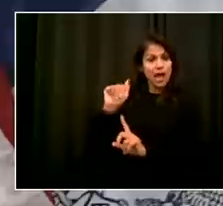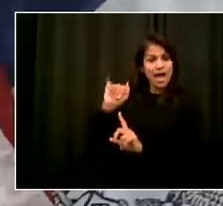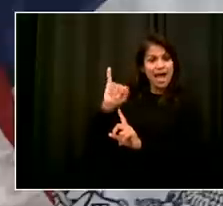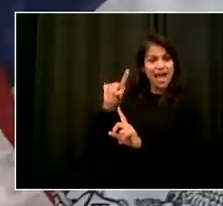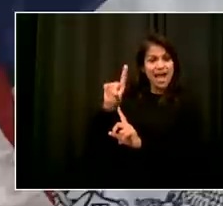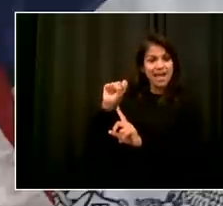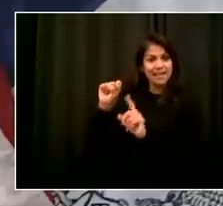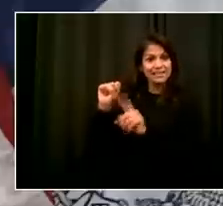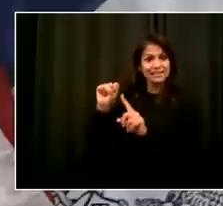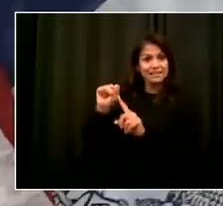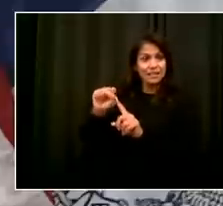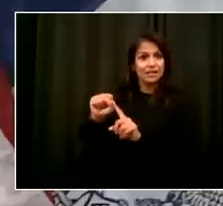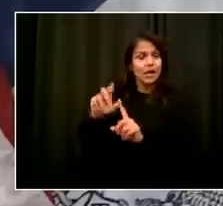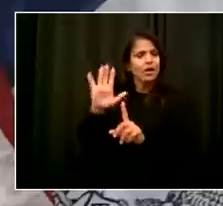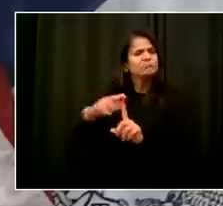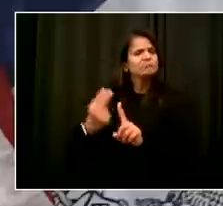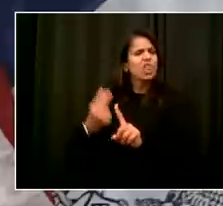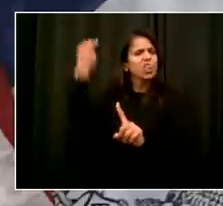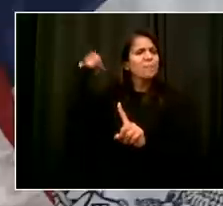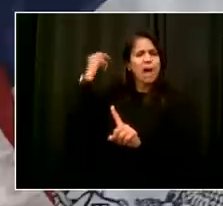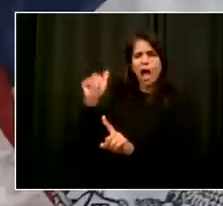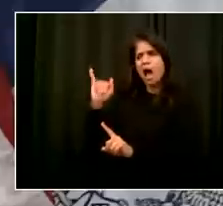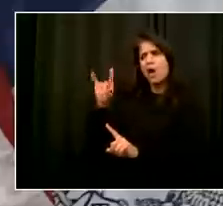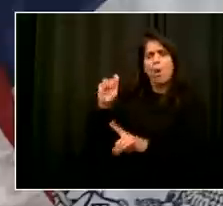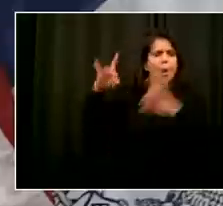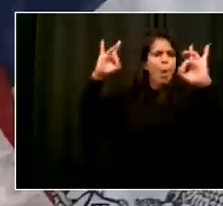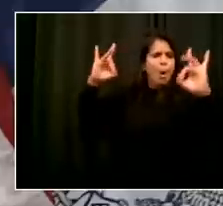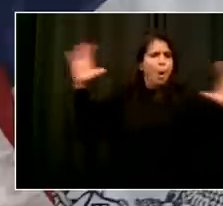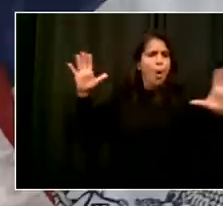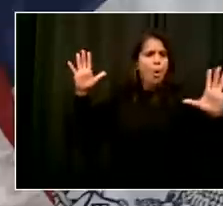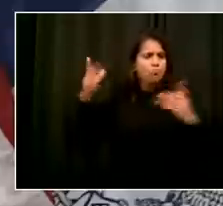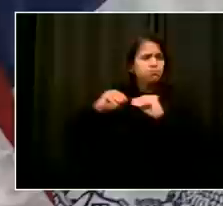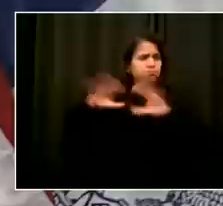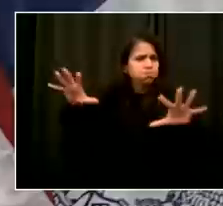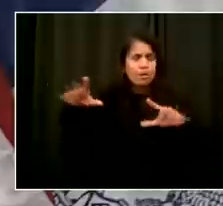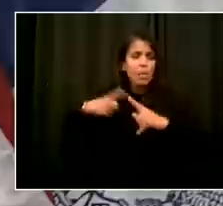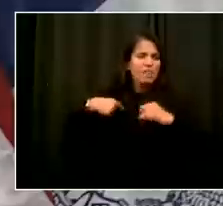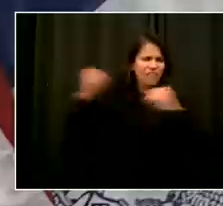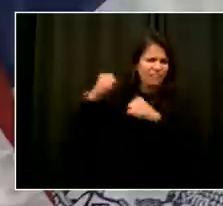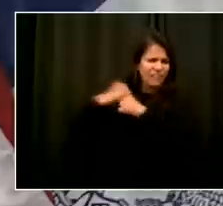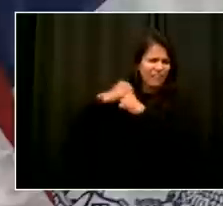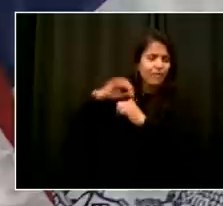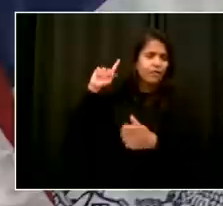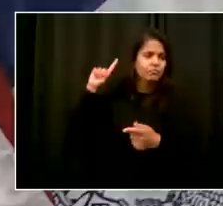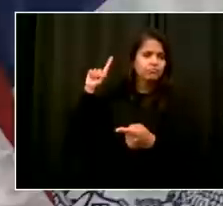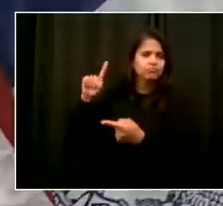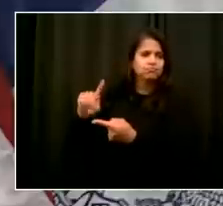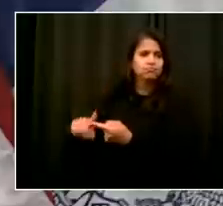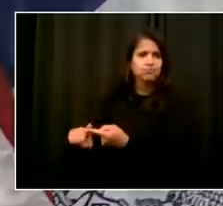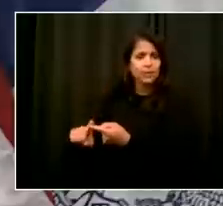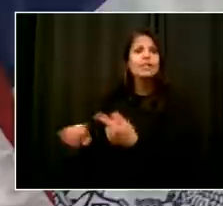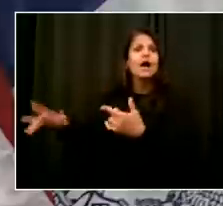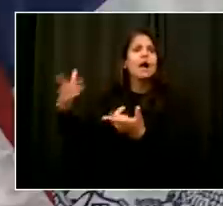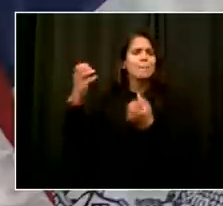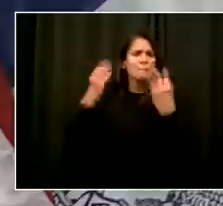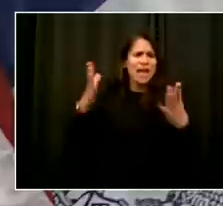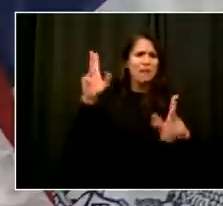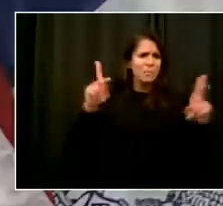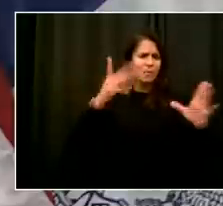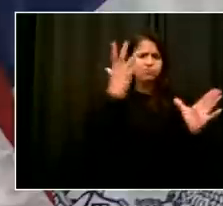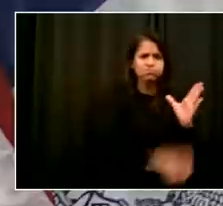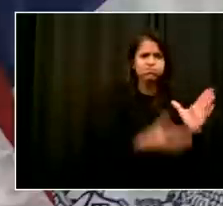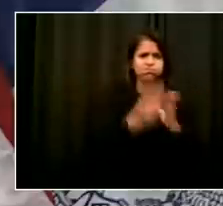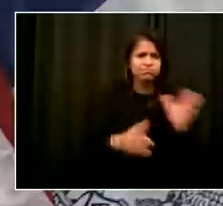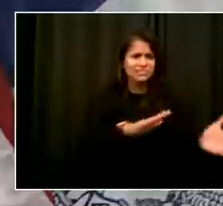So many New Yorkers lost someone dear to them to HIV and AIDS. We reflect on the